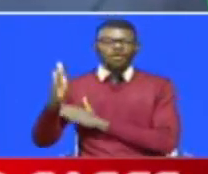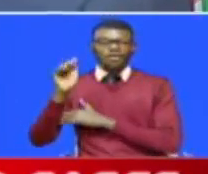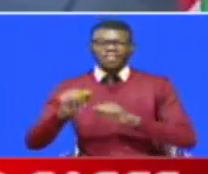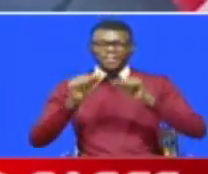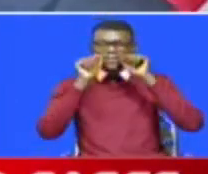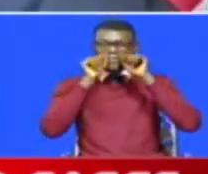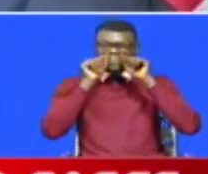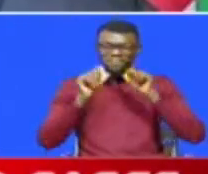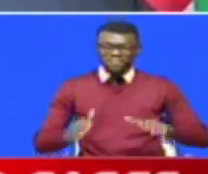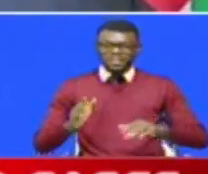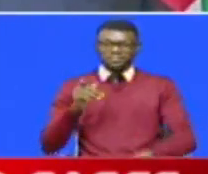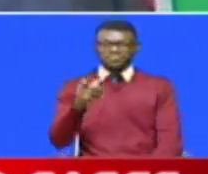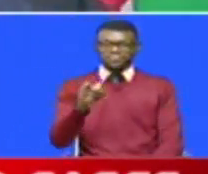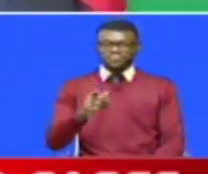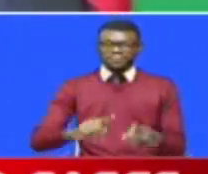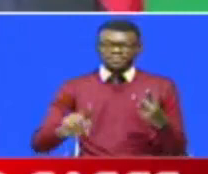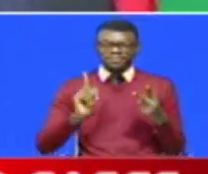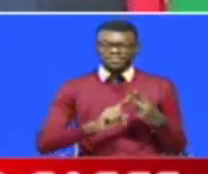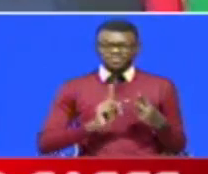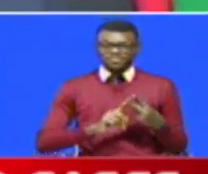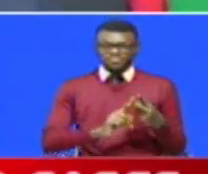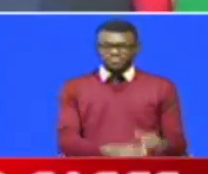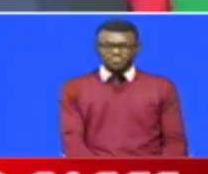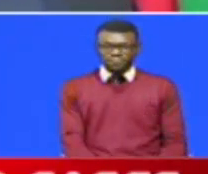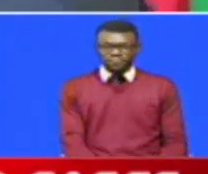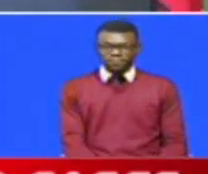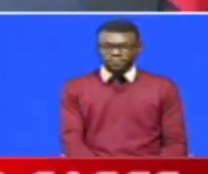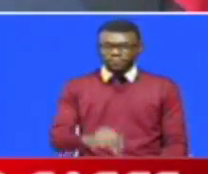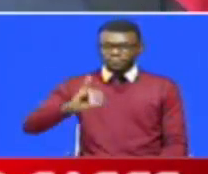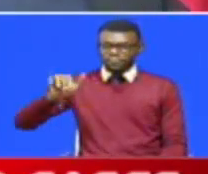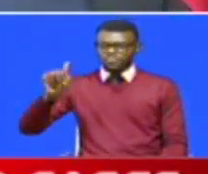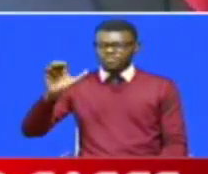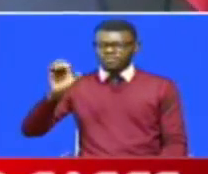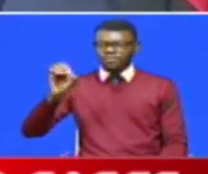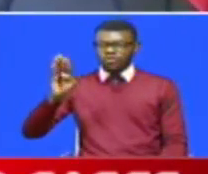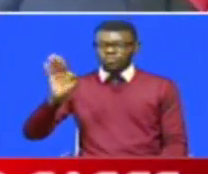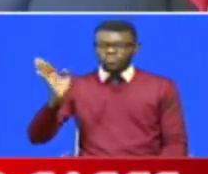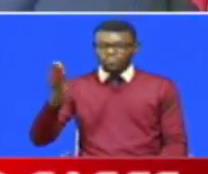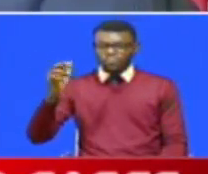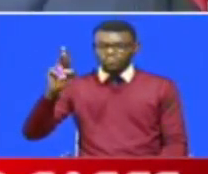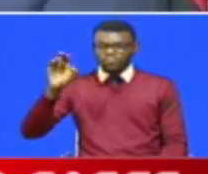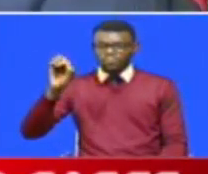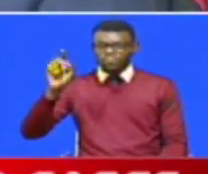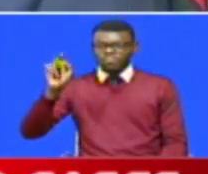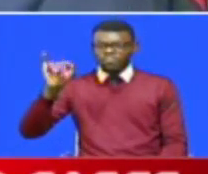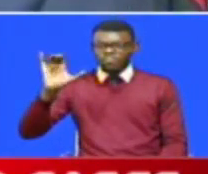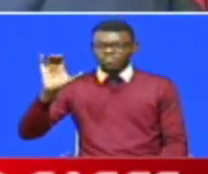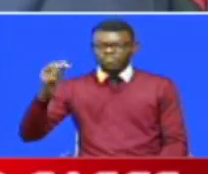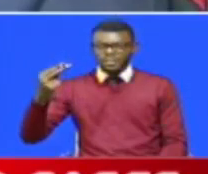you. Number two, Jacob Rotich. Where is